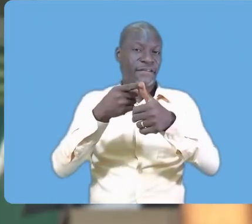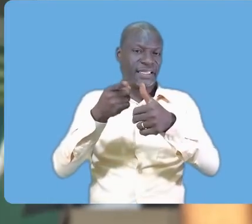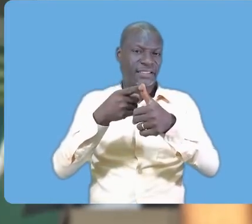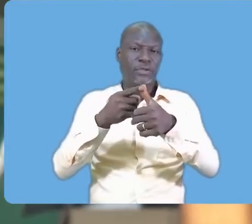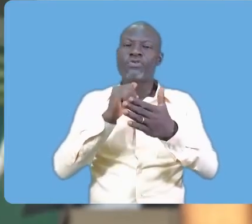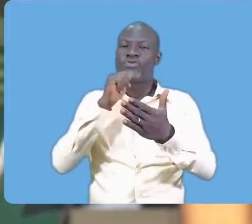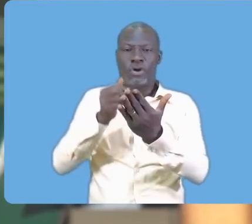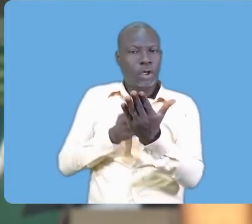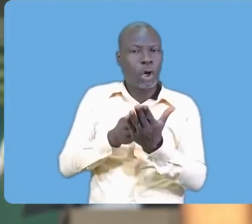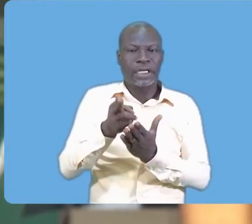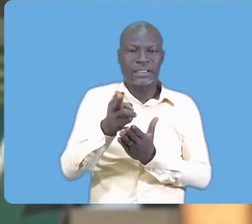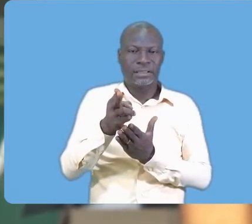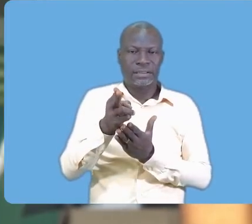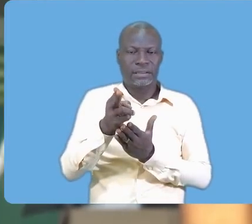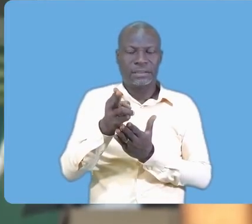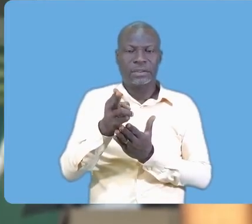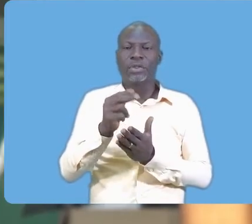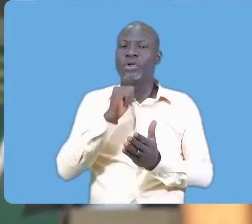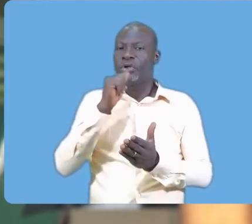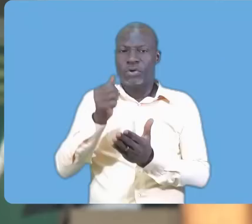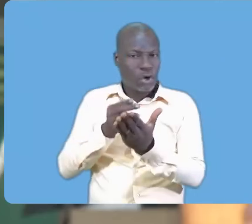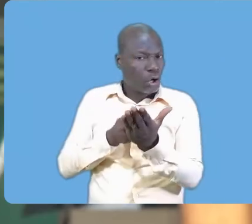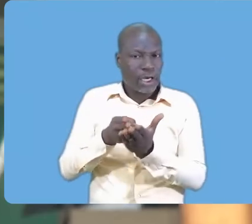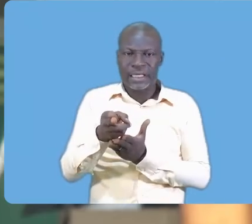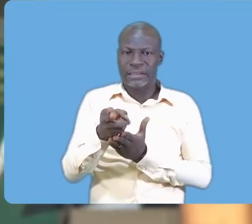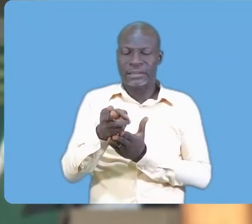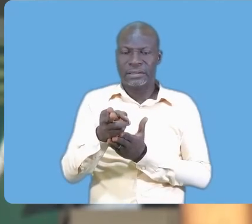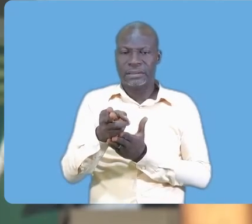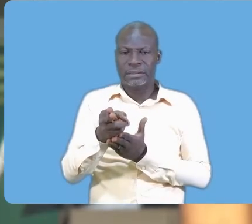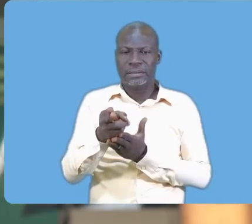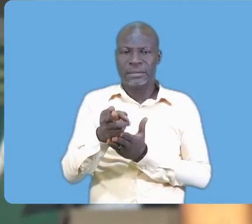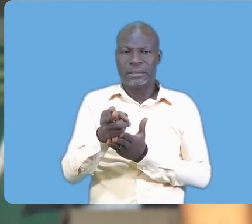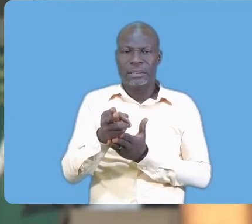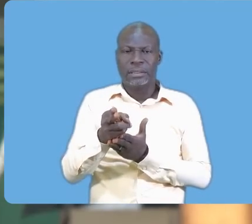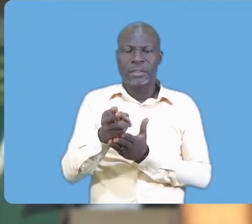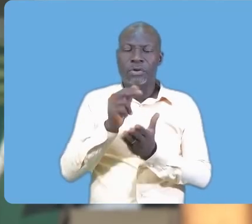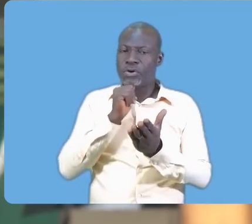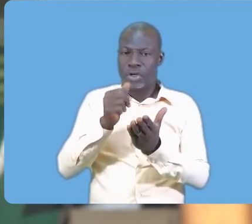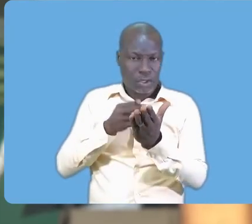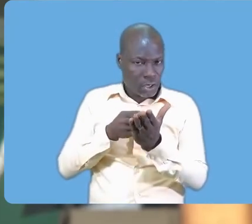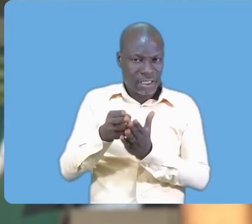dishonest gain sika unye ho adwuma na opasa ebedi wo